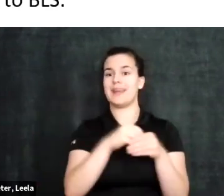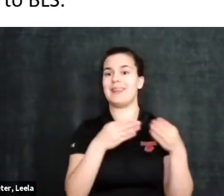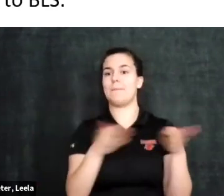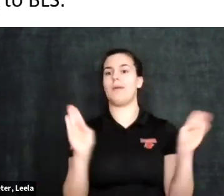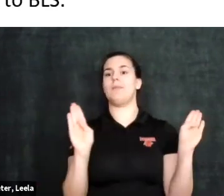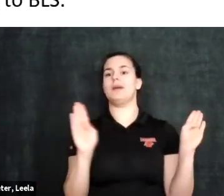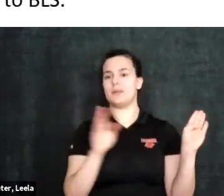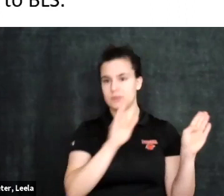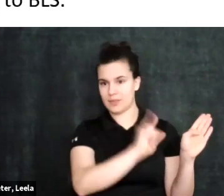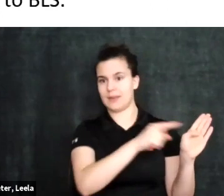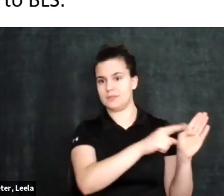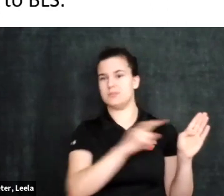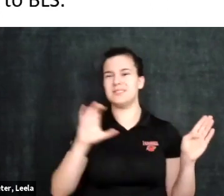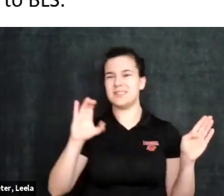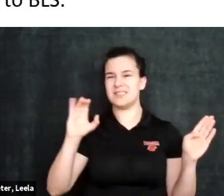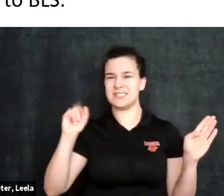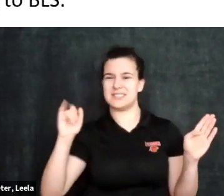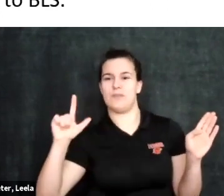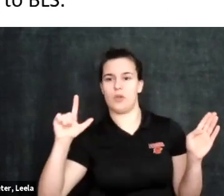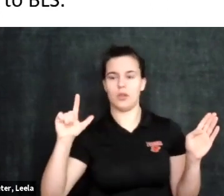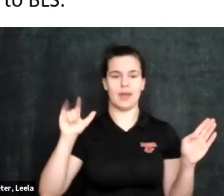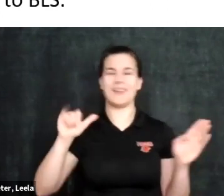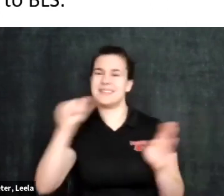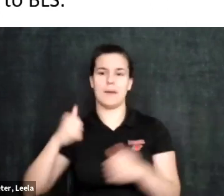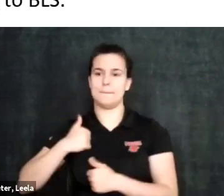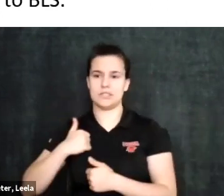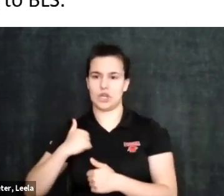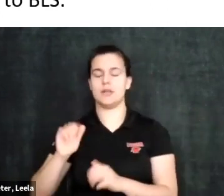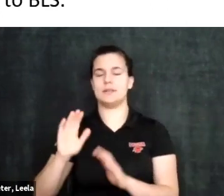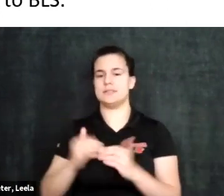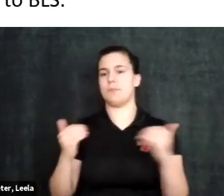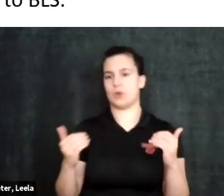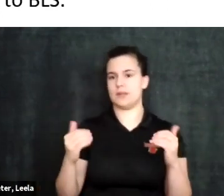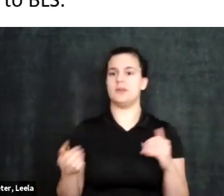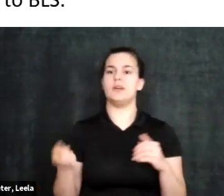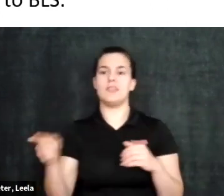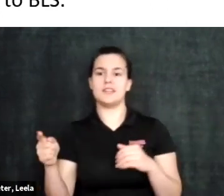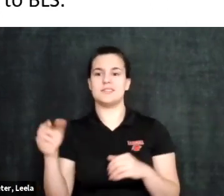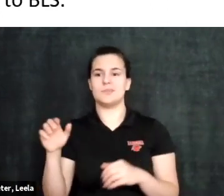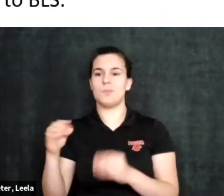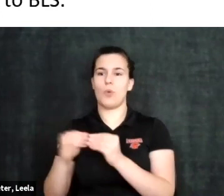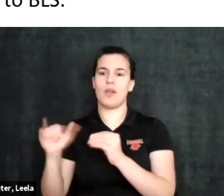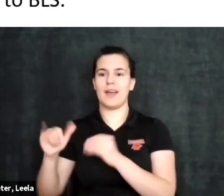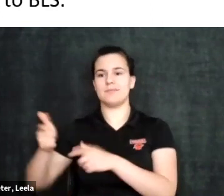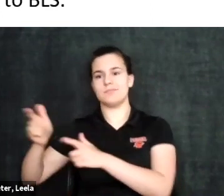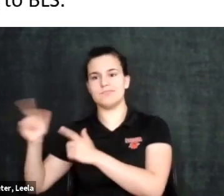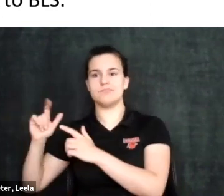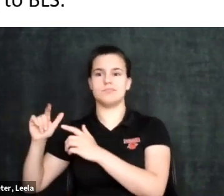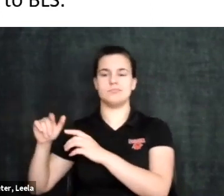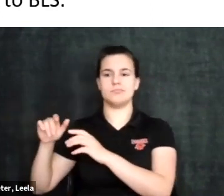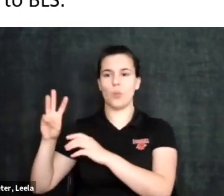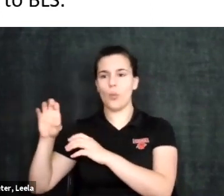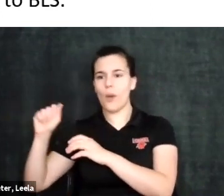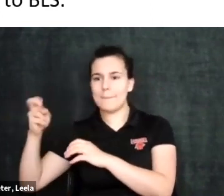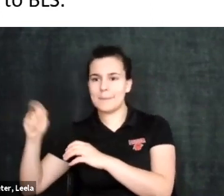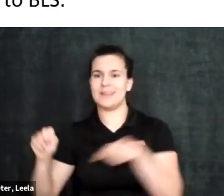oldest engineering, that and military engineering. You know, one did weapons, one did the roads. Such as for the federal government, like the